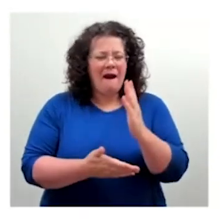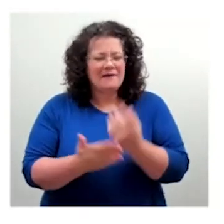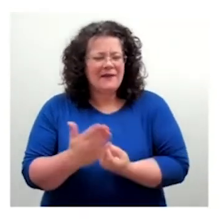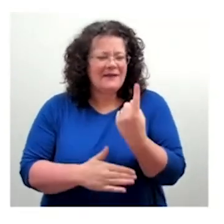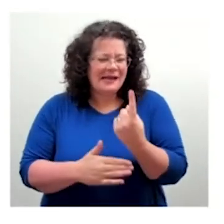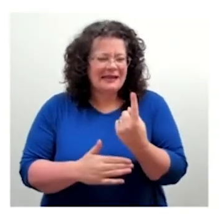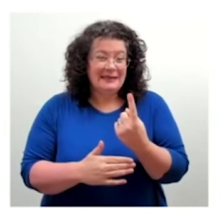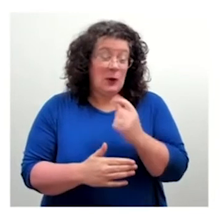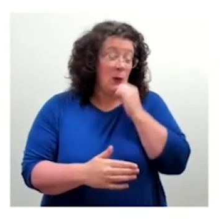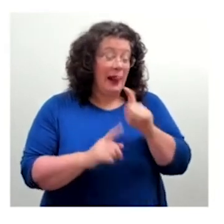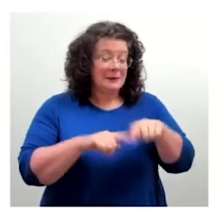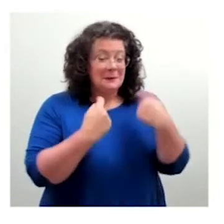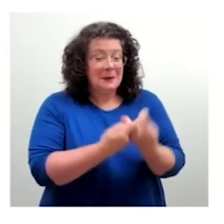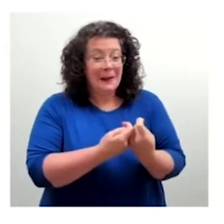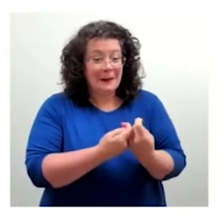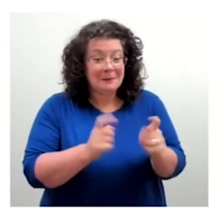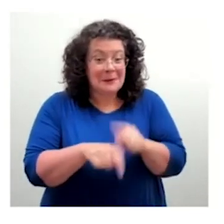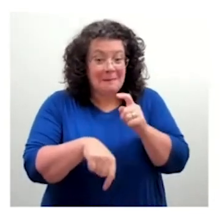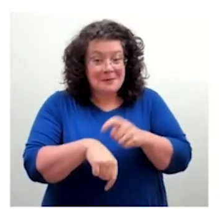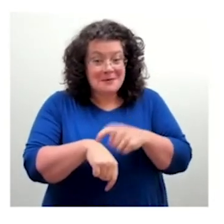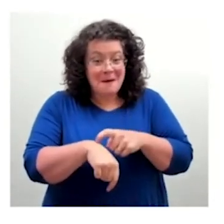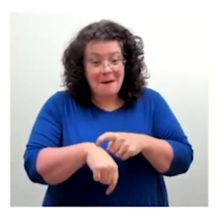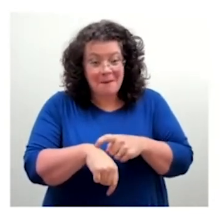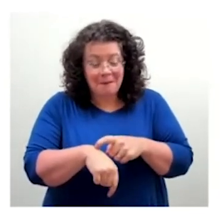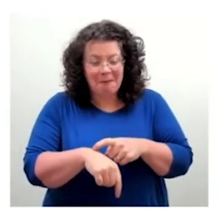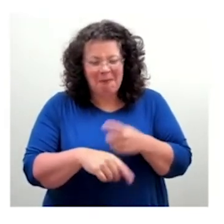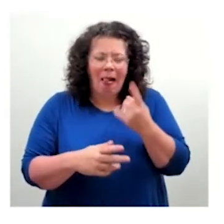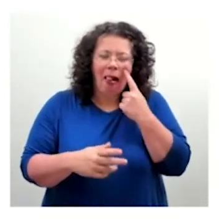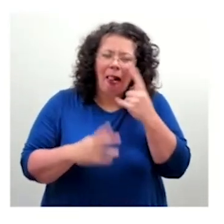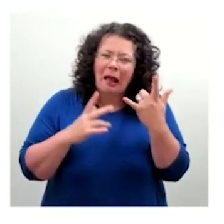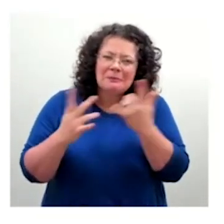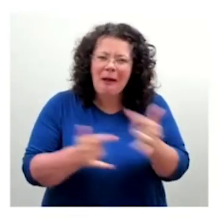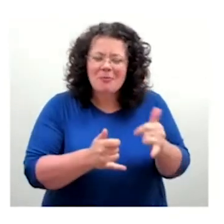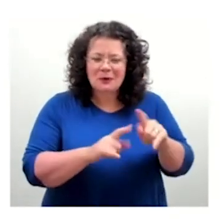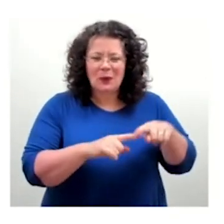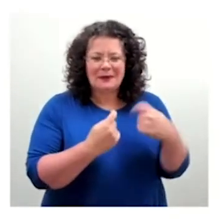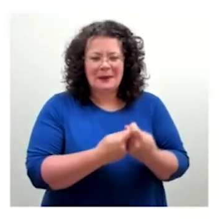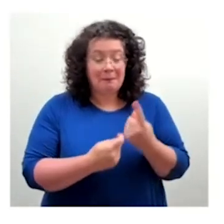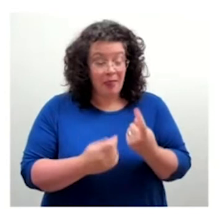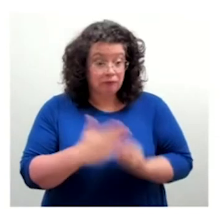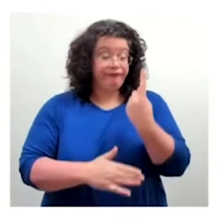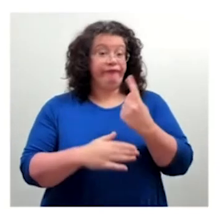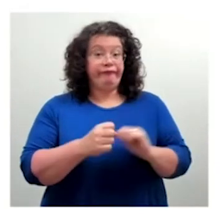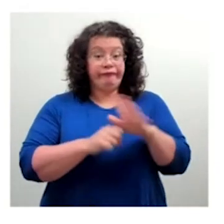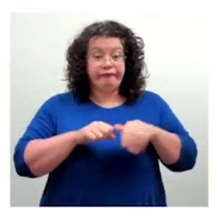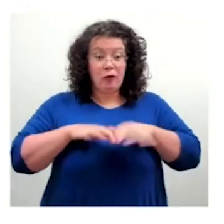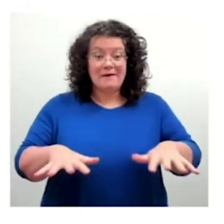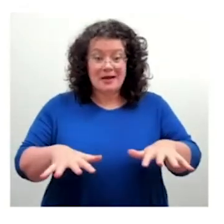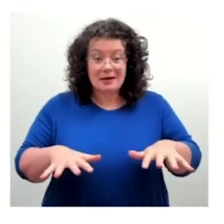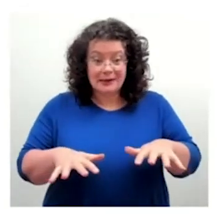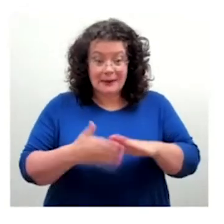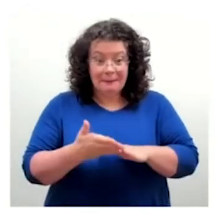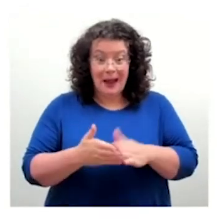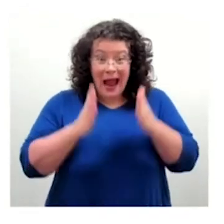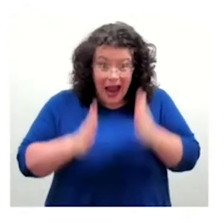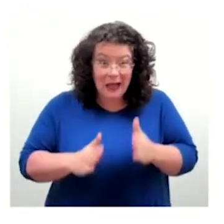came along, and suddenly we had to do the entire thing in Teams. Yeah. And, you do kind of, you don't always know that it's all going